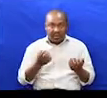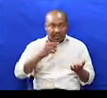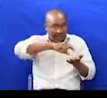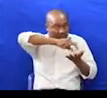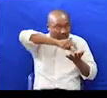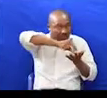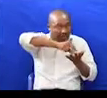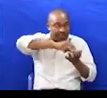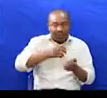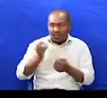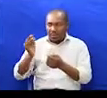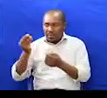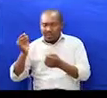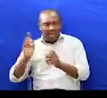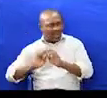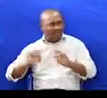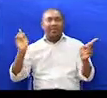atom, copper coil